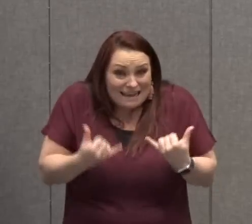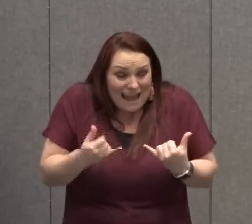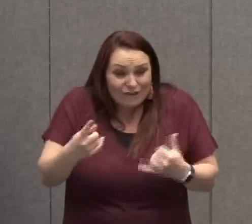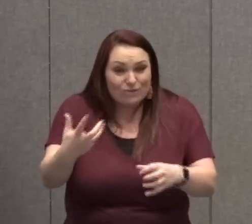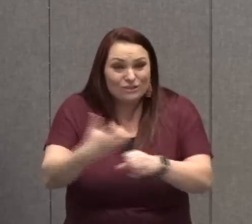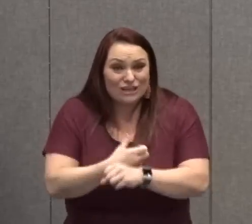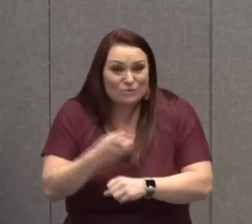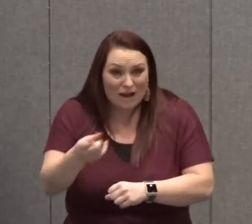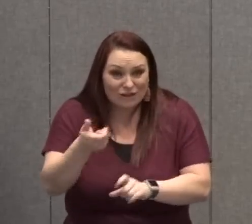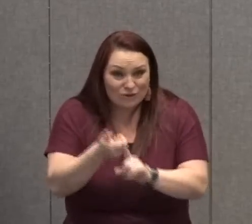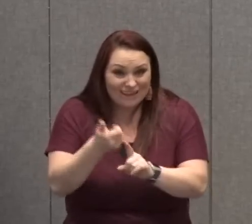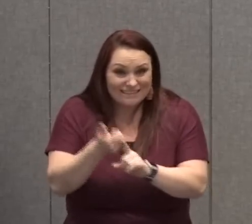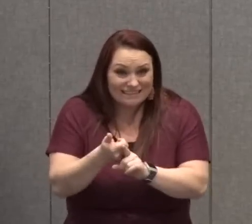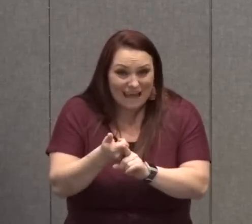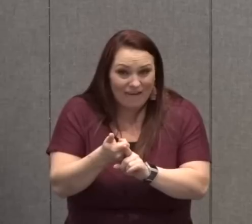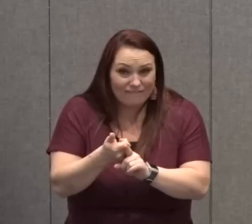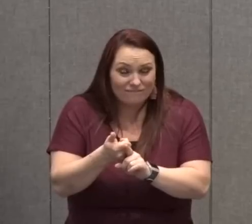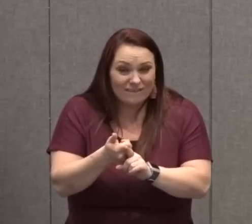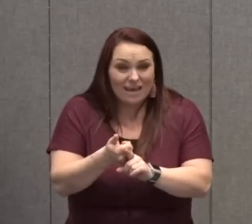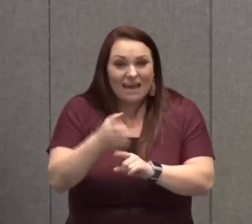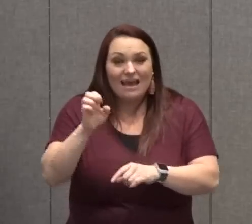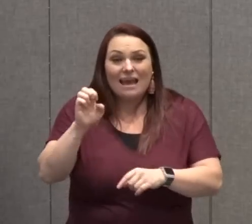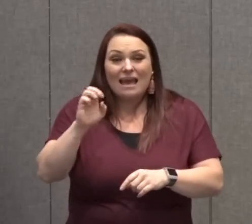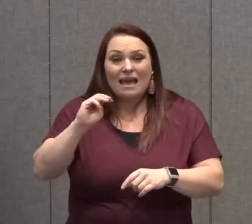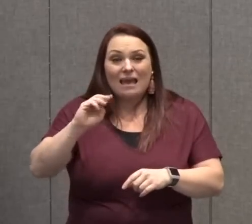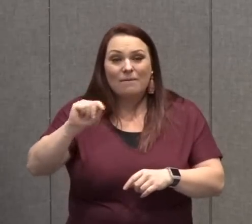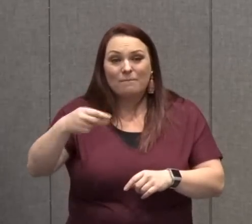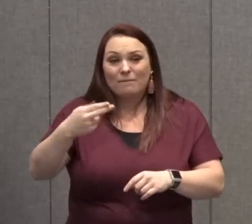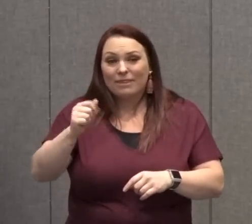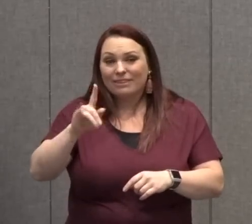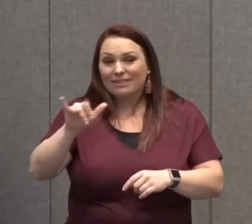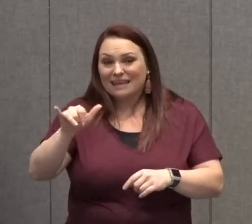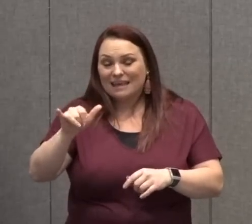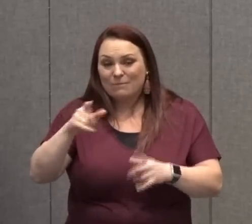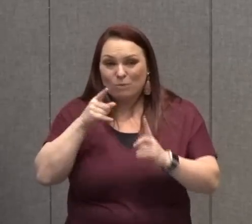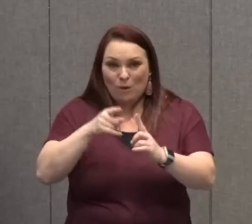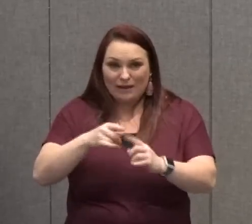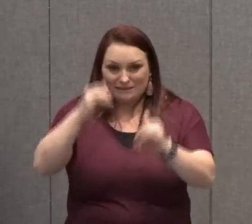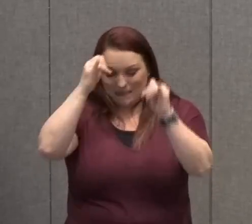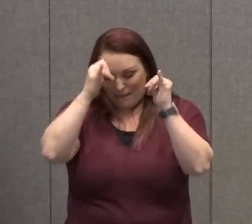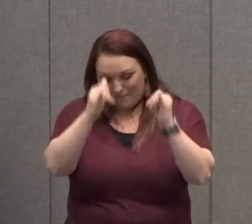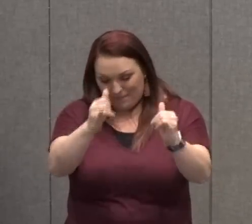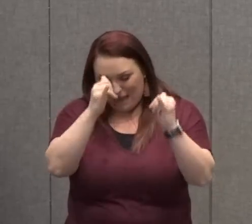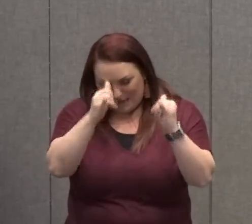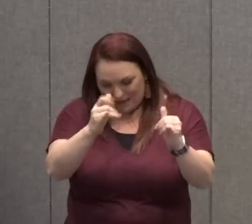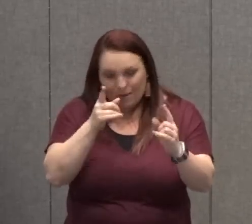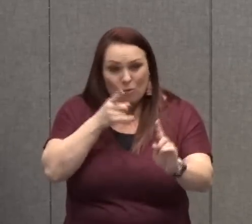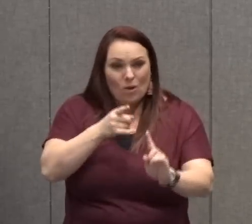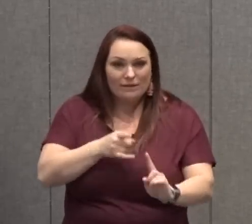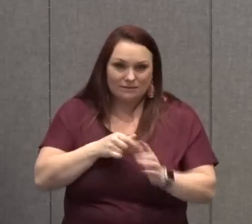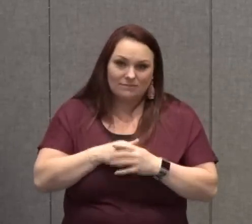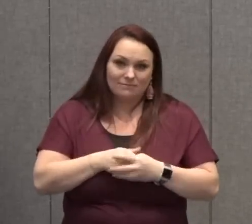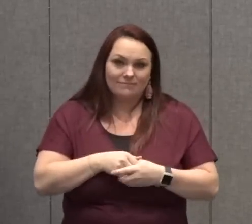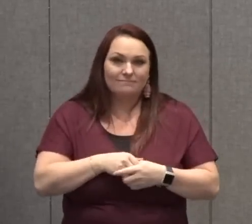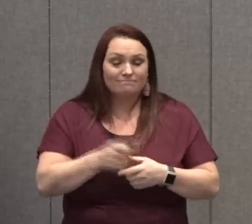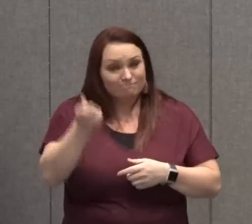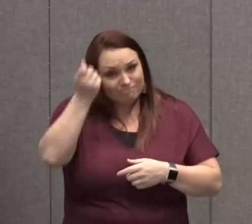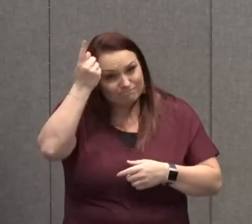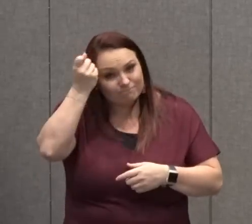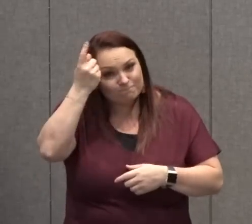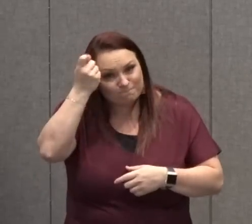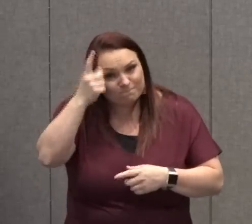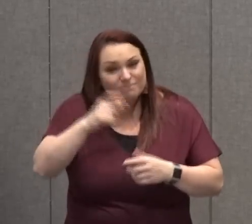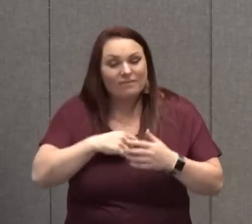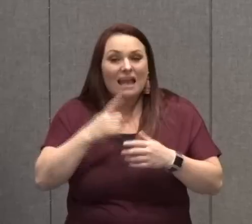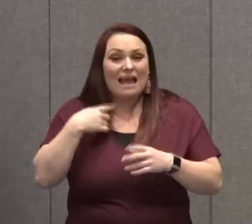want yourself 200 empathetic points thank you Mr. R thank you good job wow okay I can